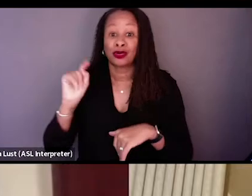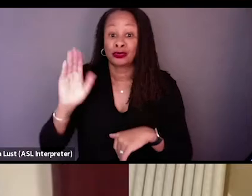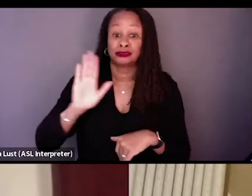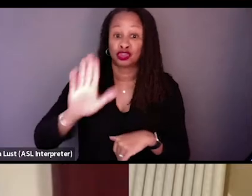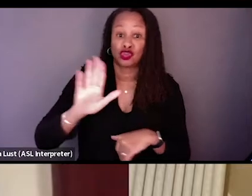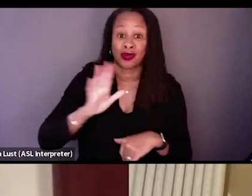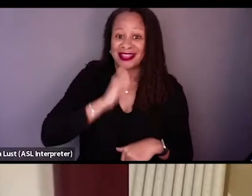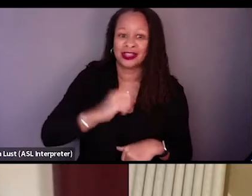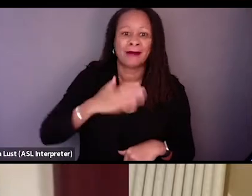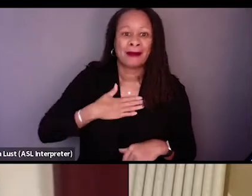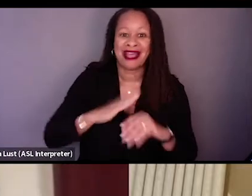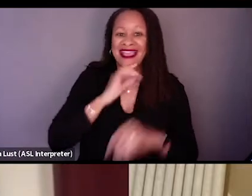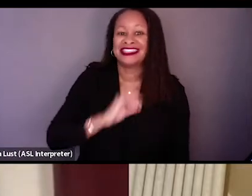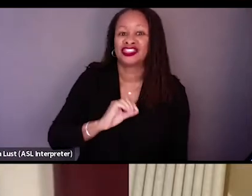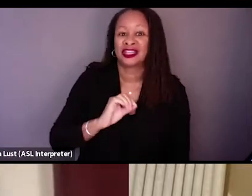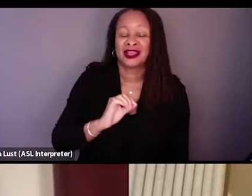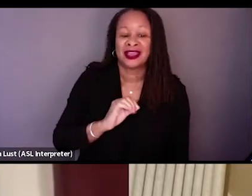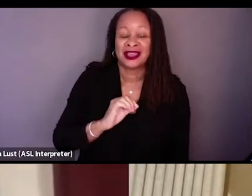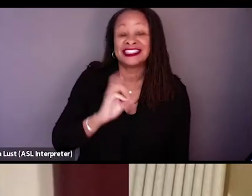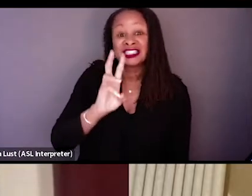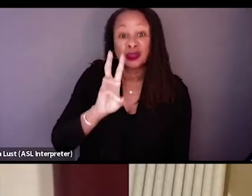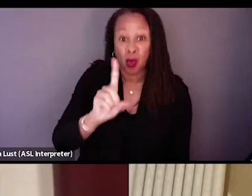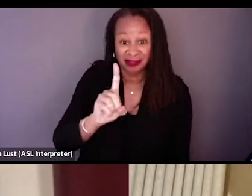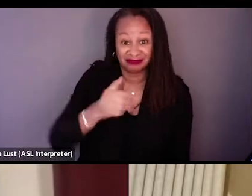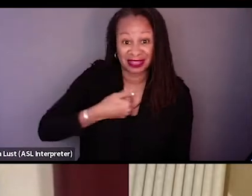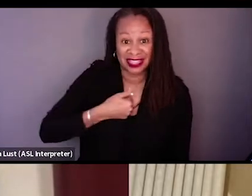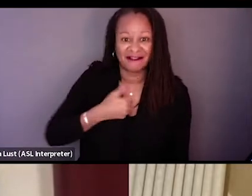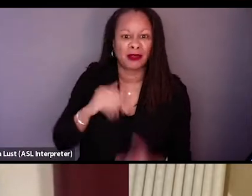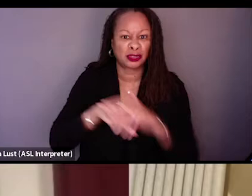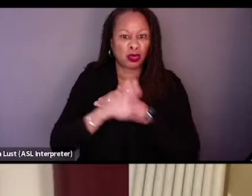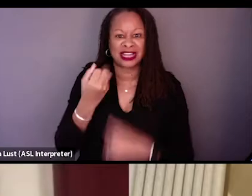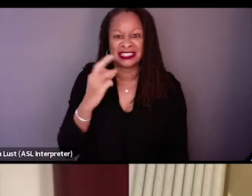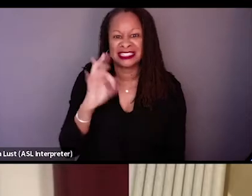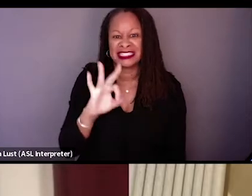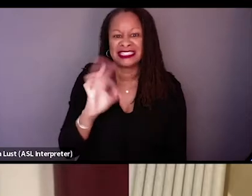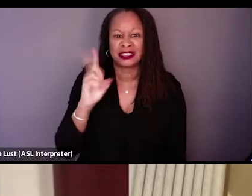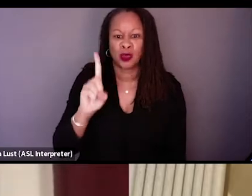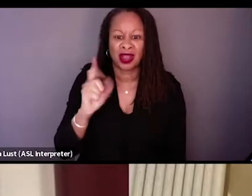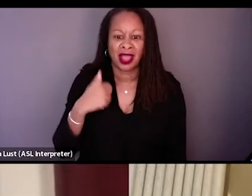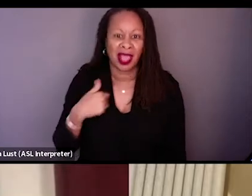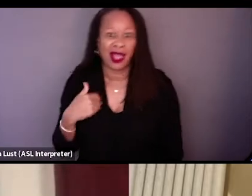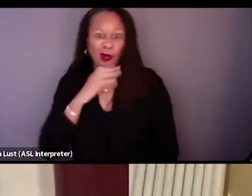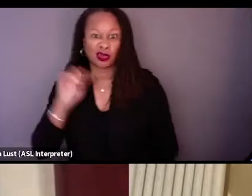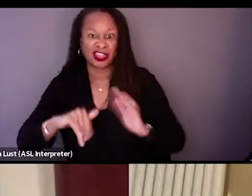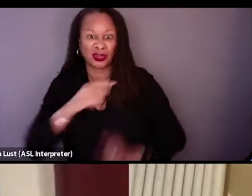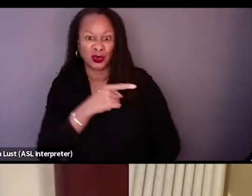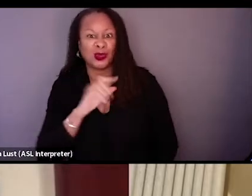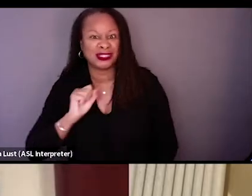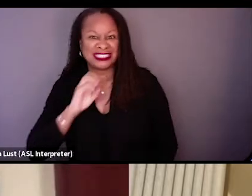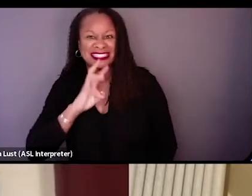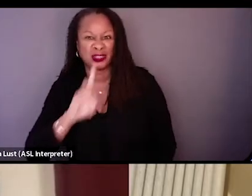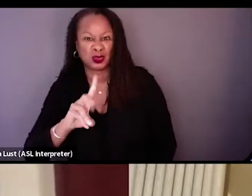I'm 61. I was born in 1961. I'm 61. And I got a year on you, but we're up there.